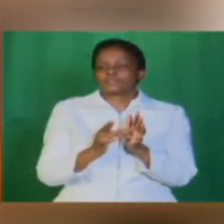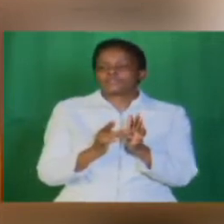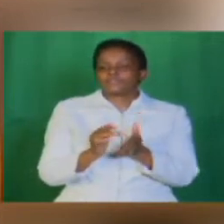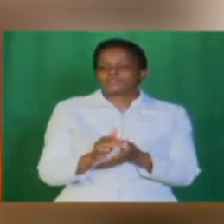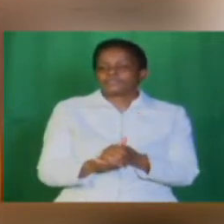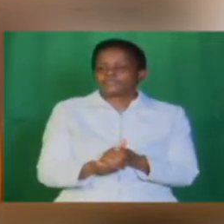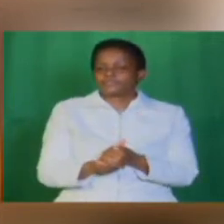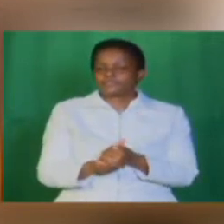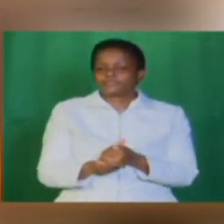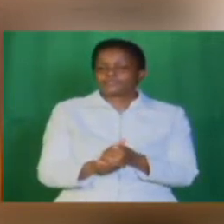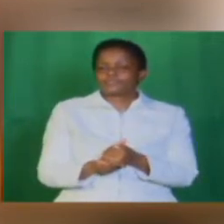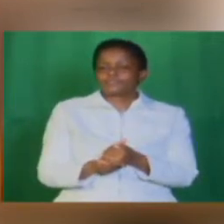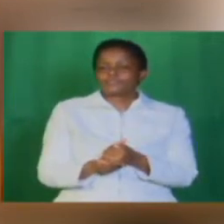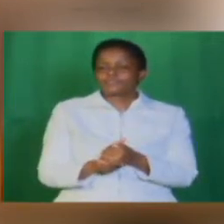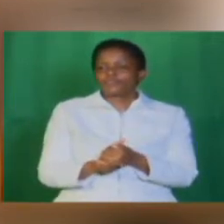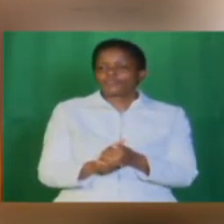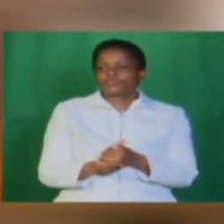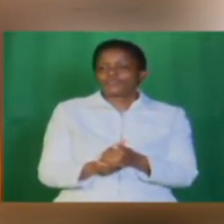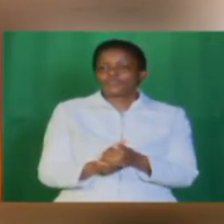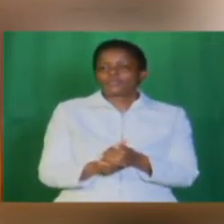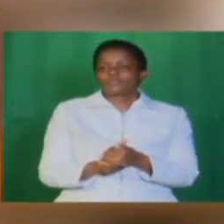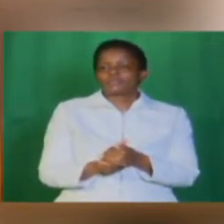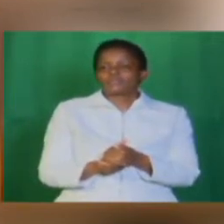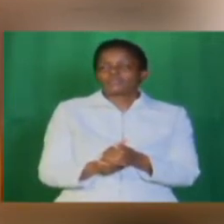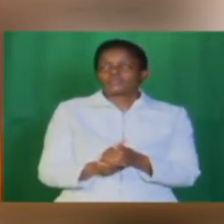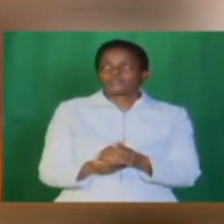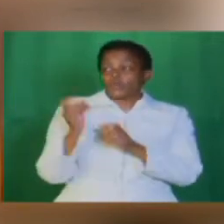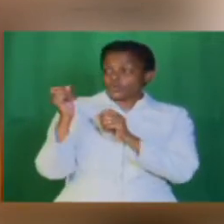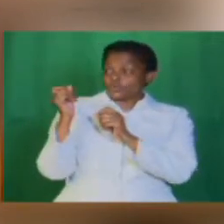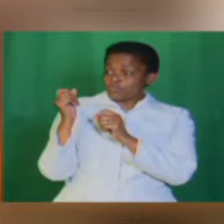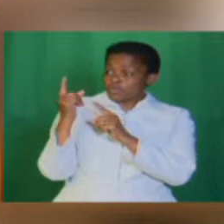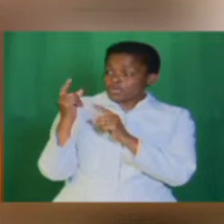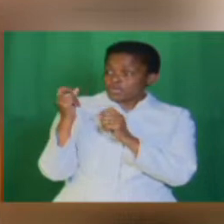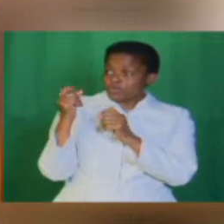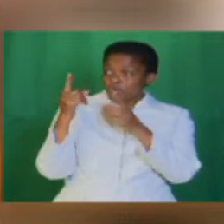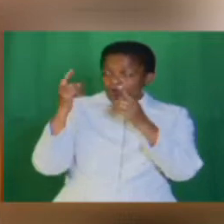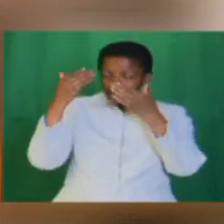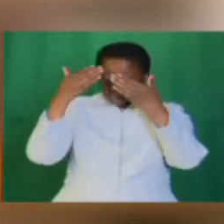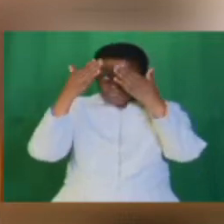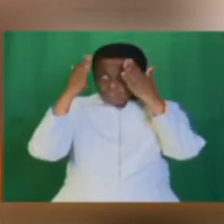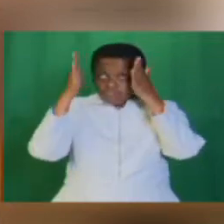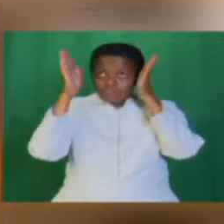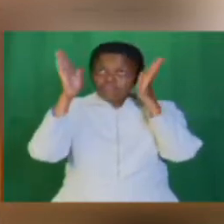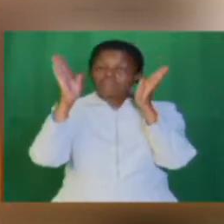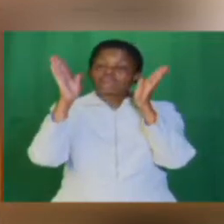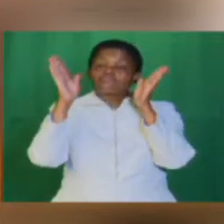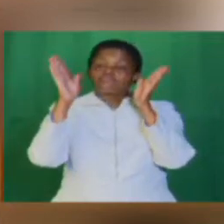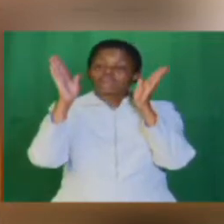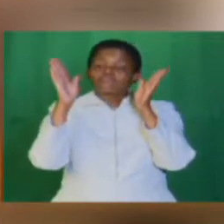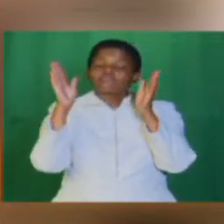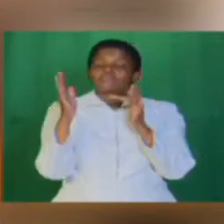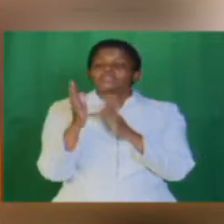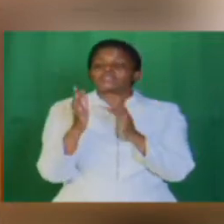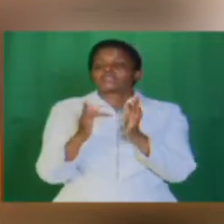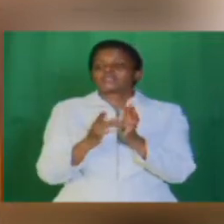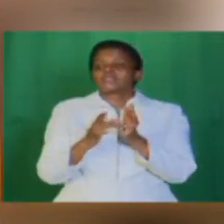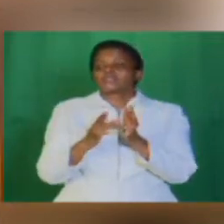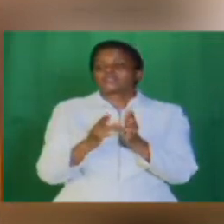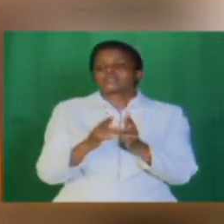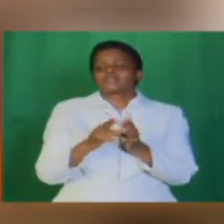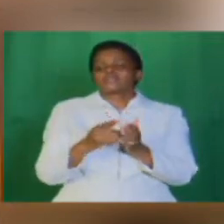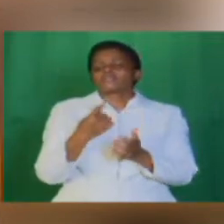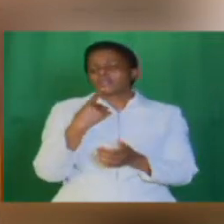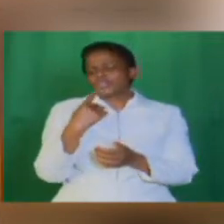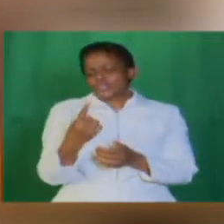Christ. So when their spiritual minds were opened, then Jesus Christ reminded them of what